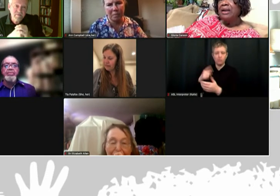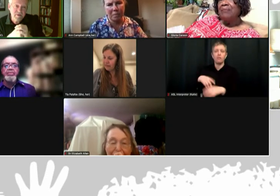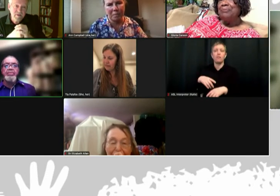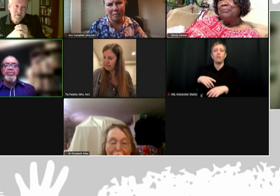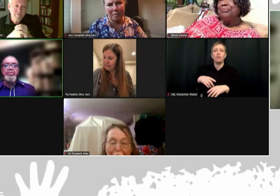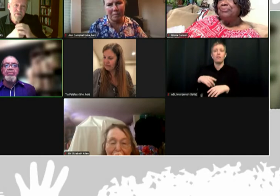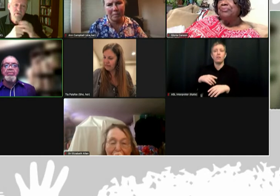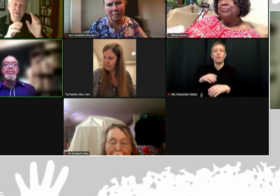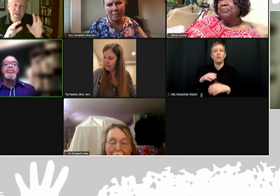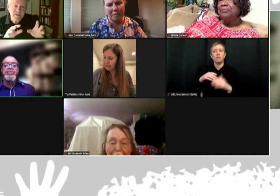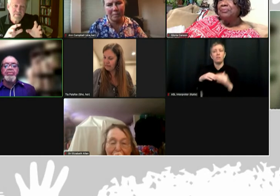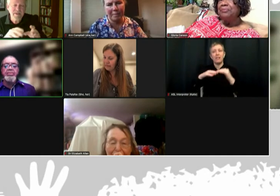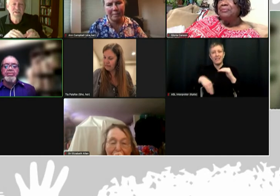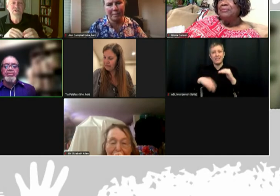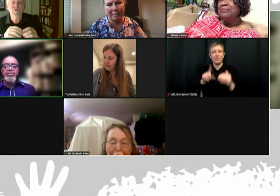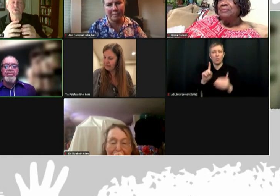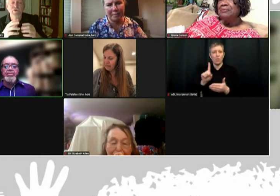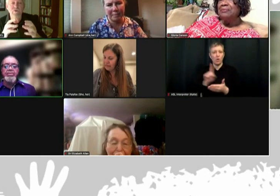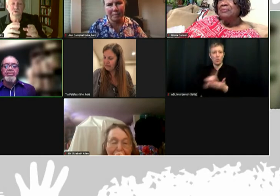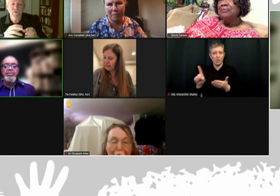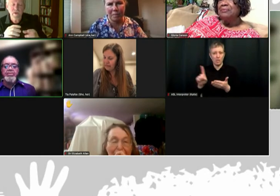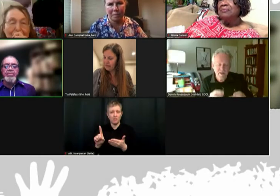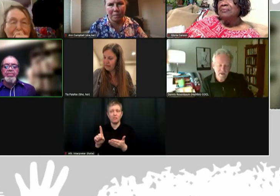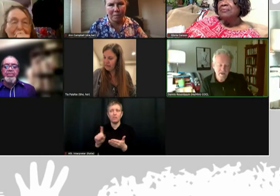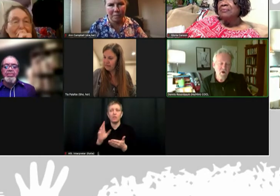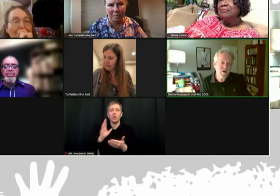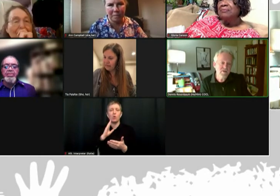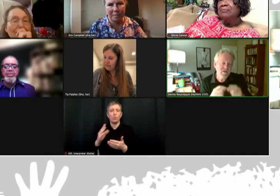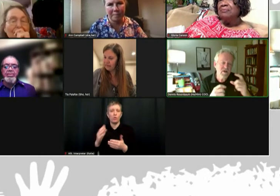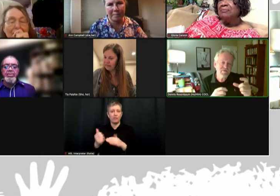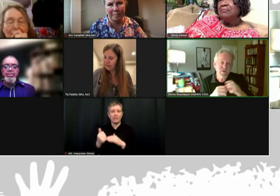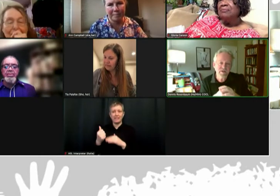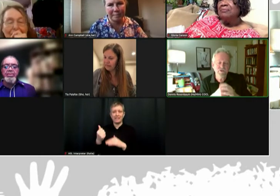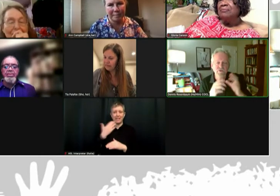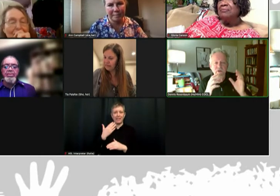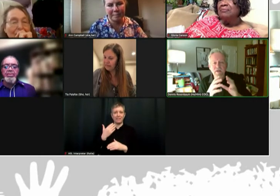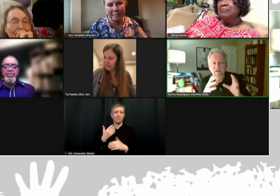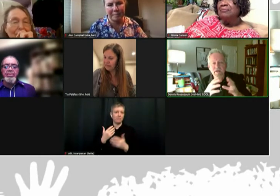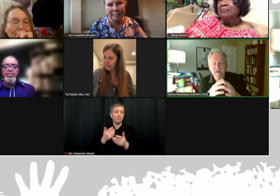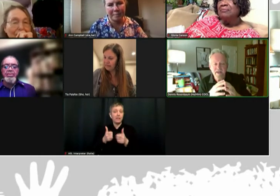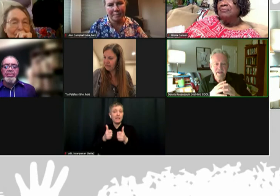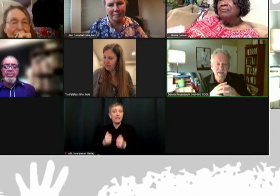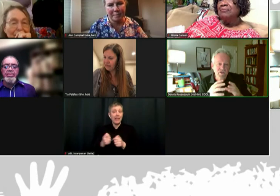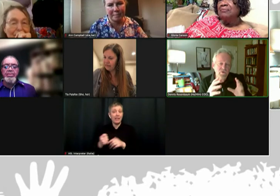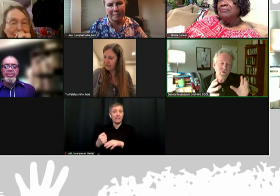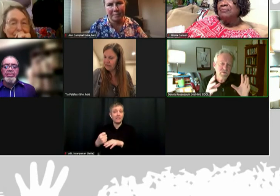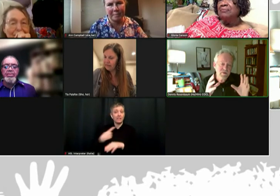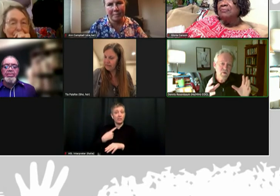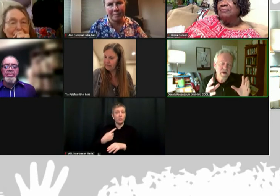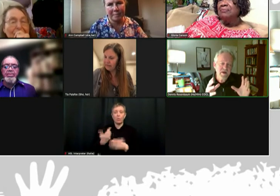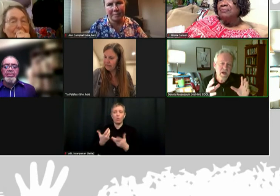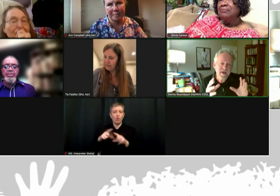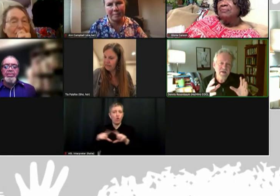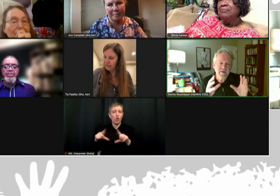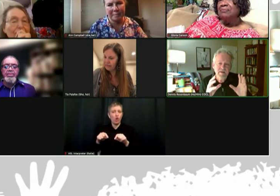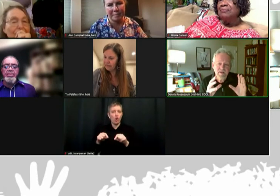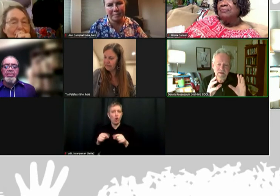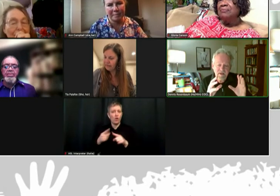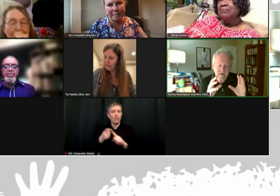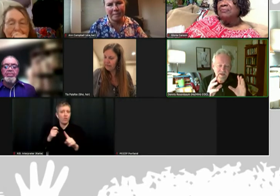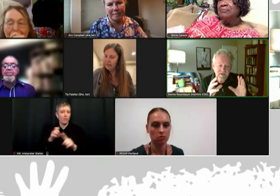survey. But through a text message or through a card that the officer gives you, and you will go